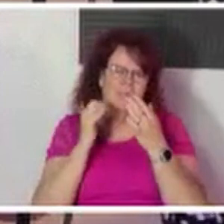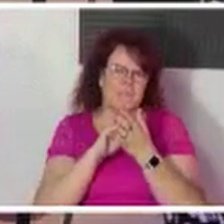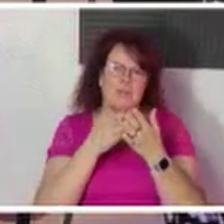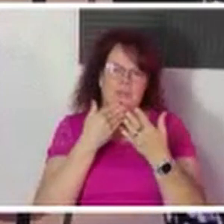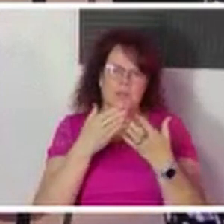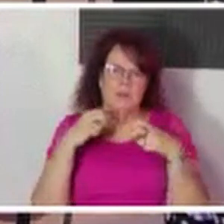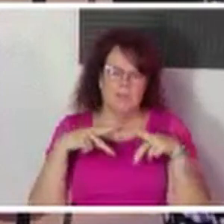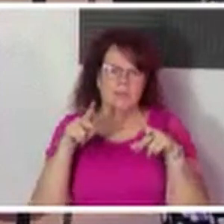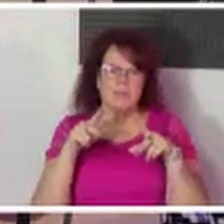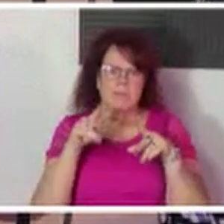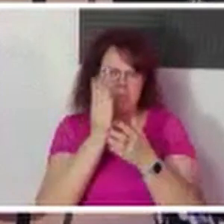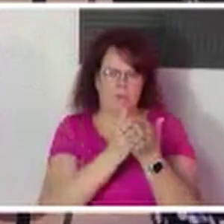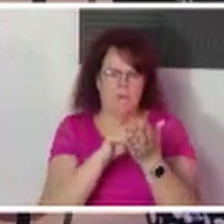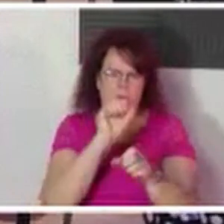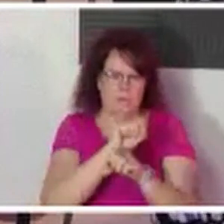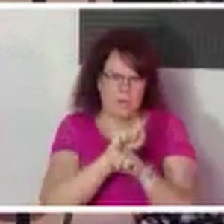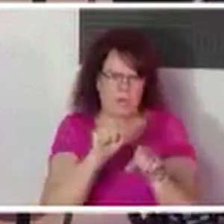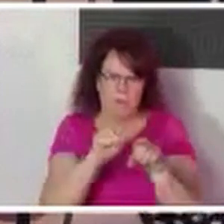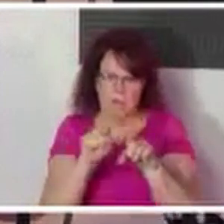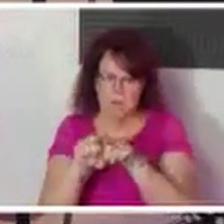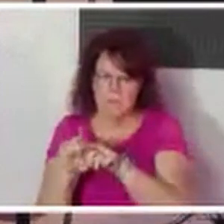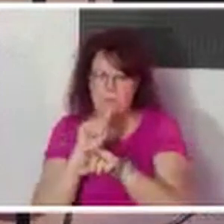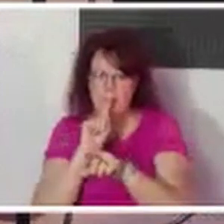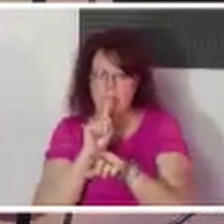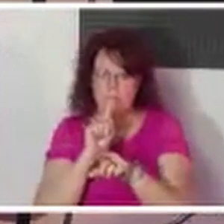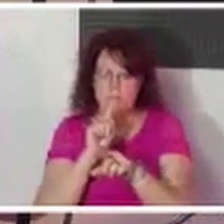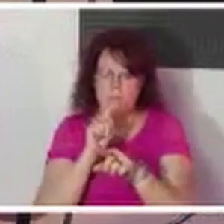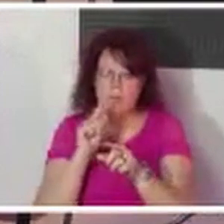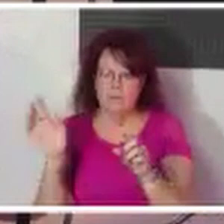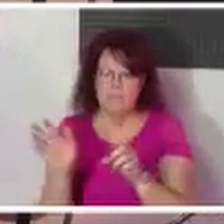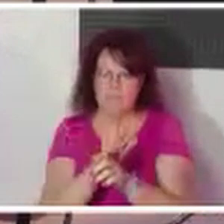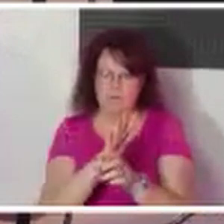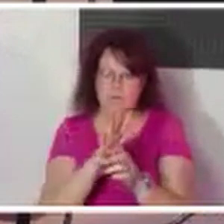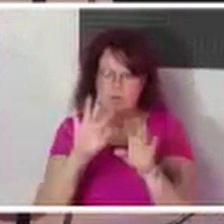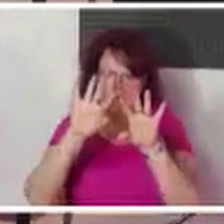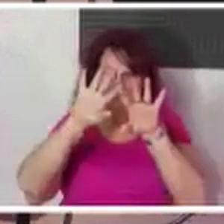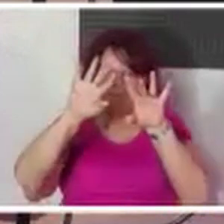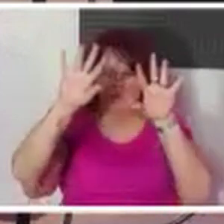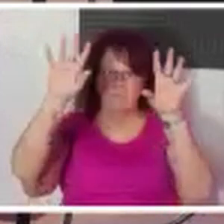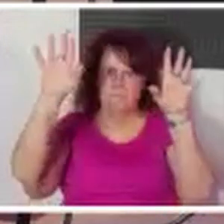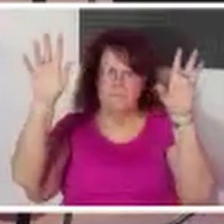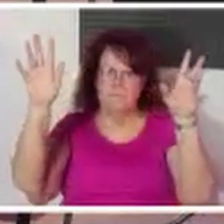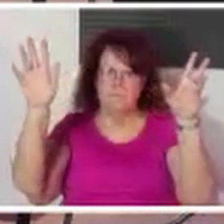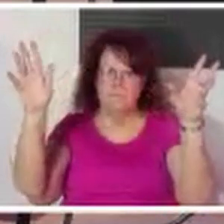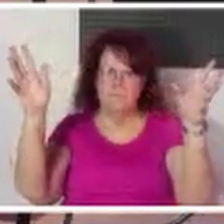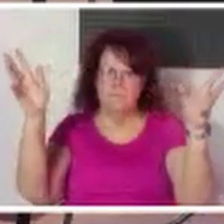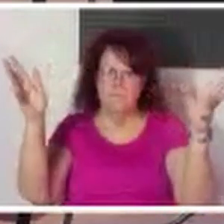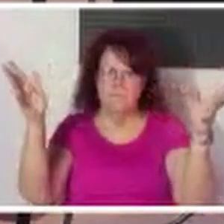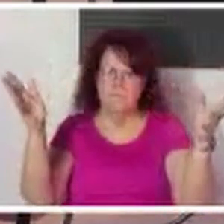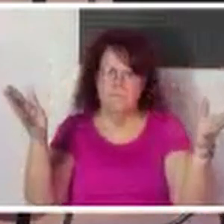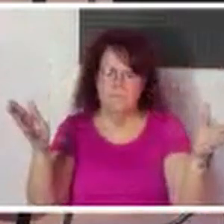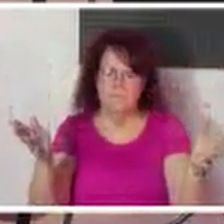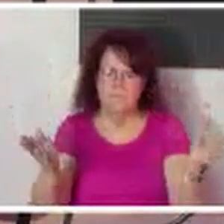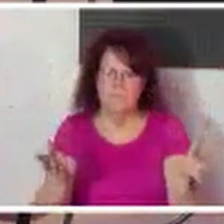part of that work, and also a really sweet full circle redemptive arc for me, given that I started at university with